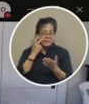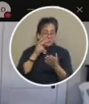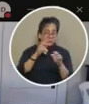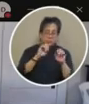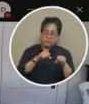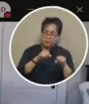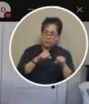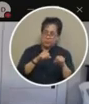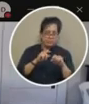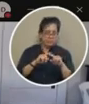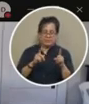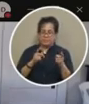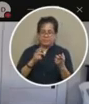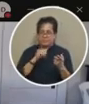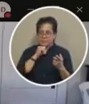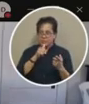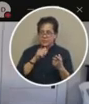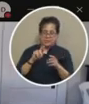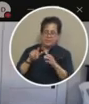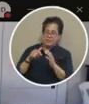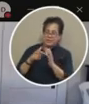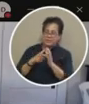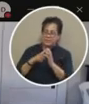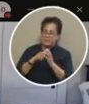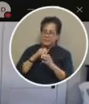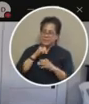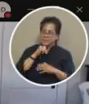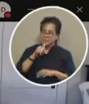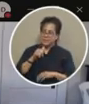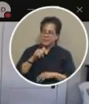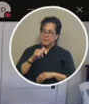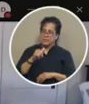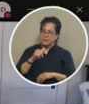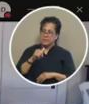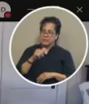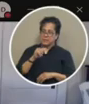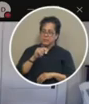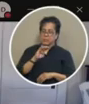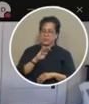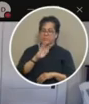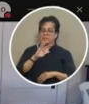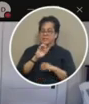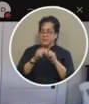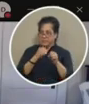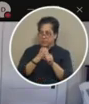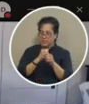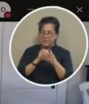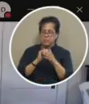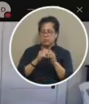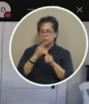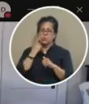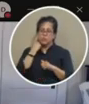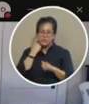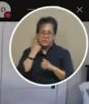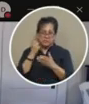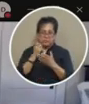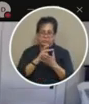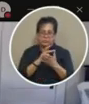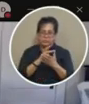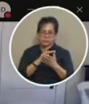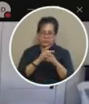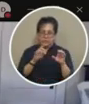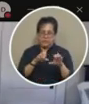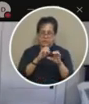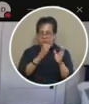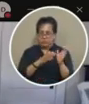and ultimately it was not. But I would remind you, this is not the 45th year, which would have been the most recently approved action